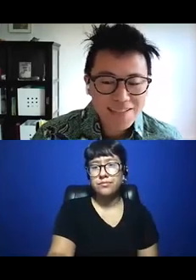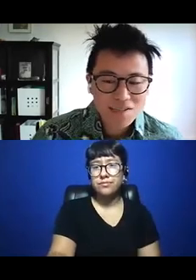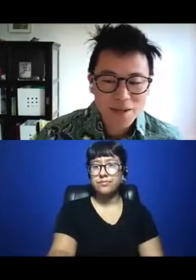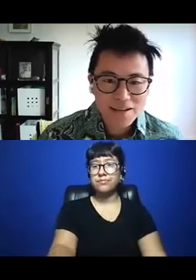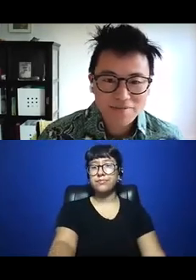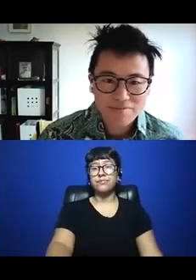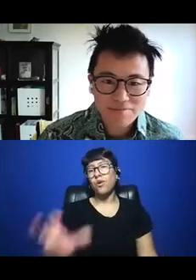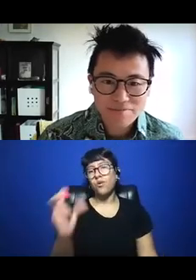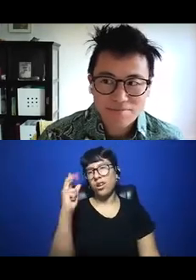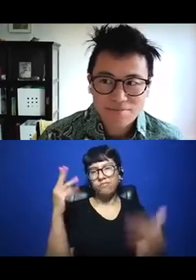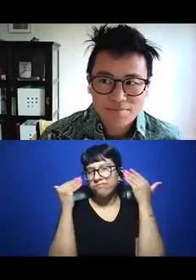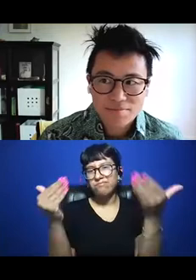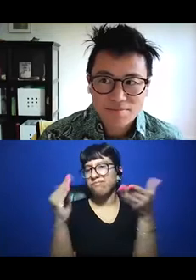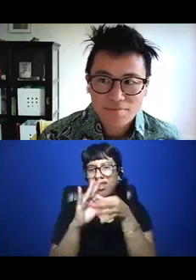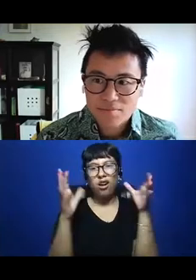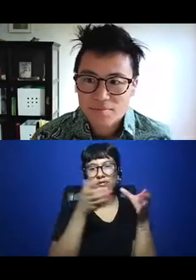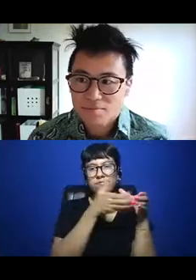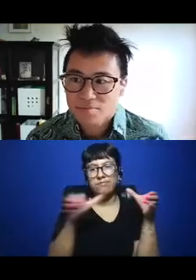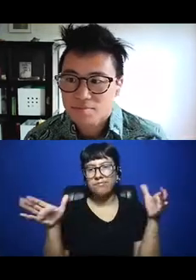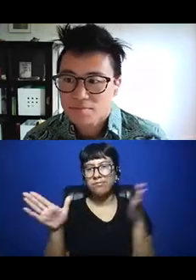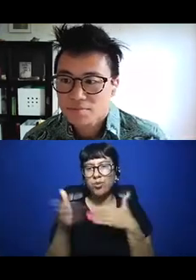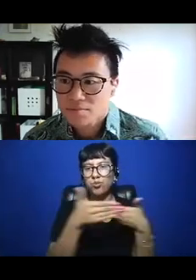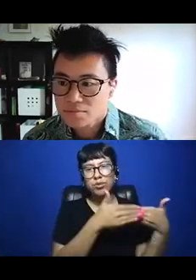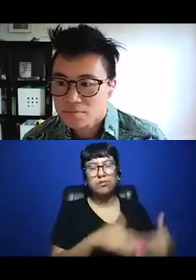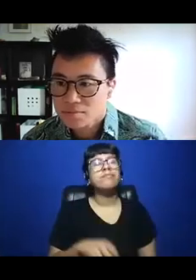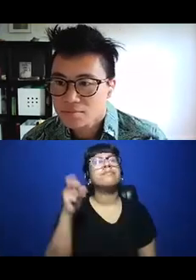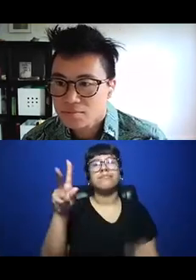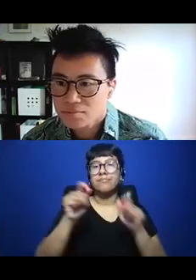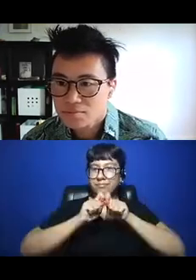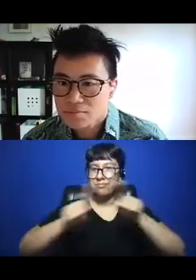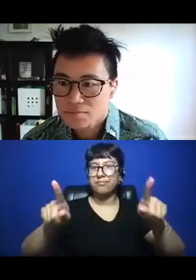Okay, let's do it. All right, sending them now.